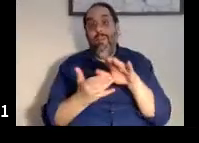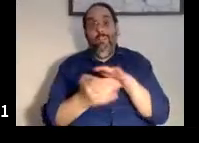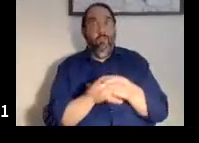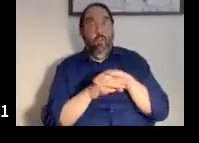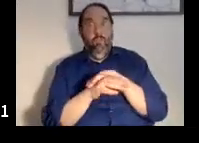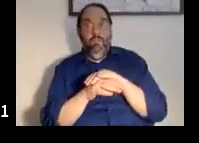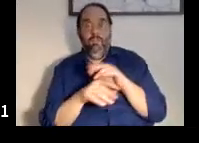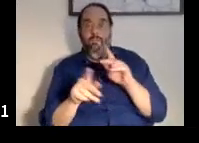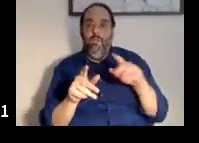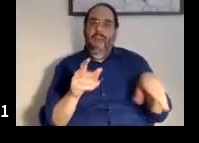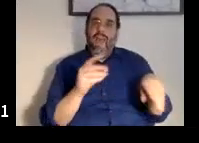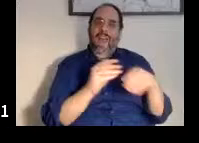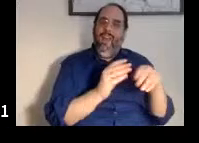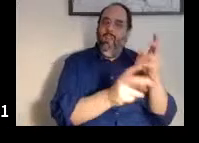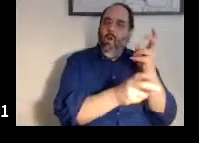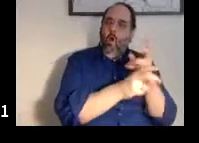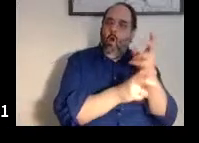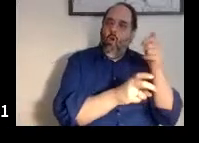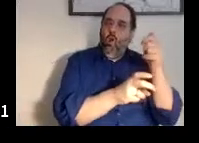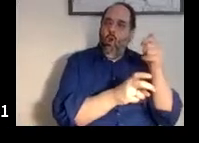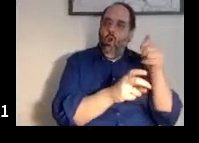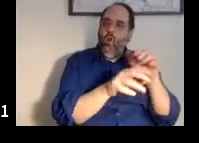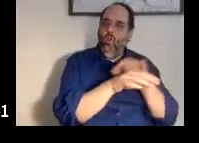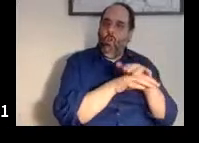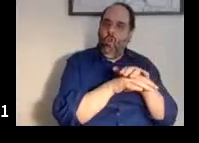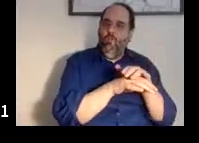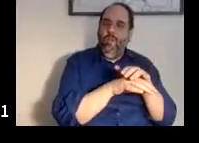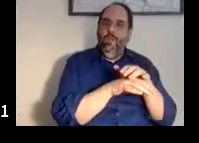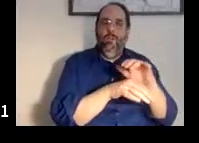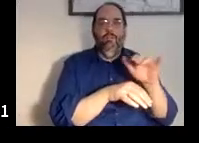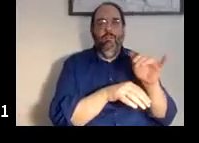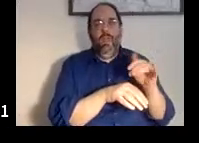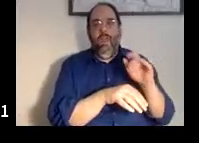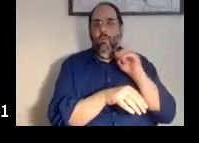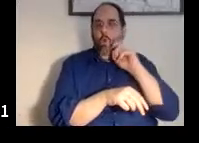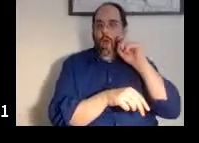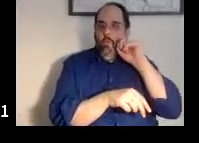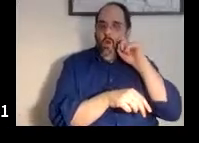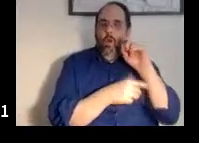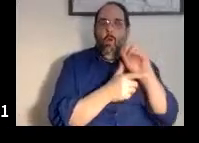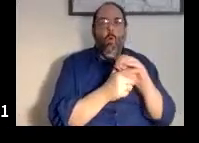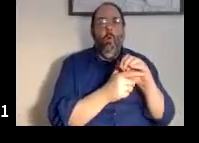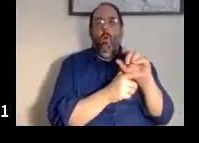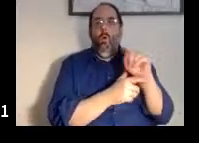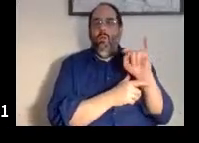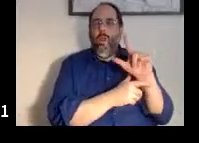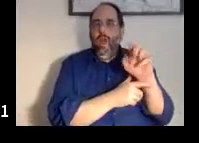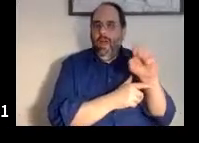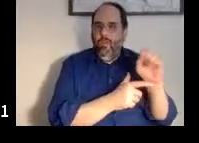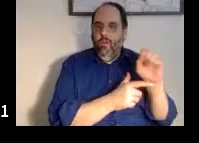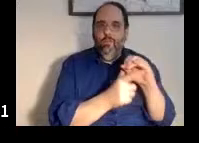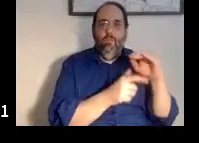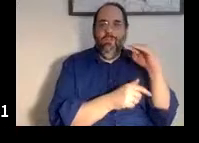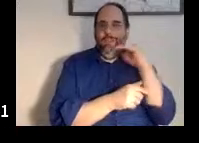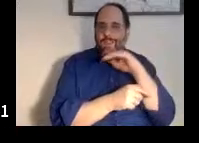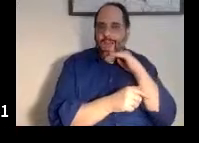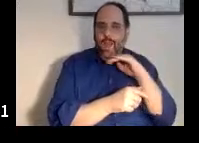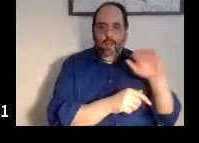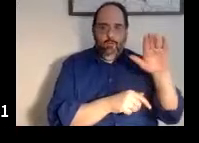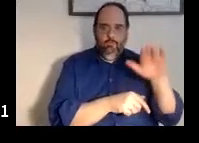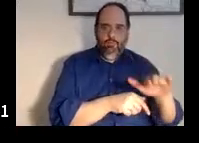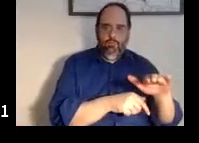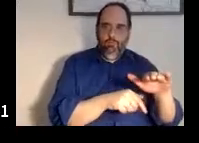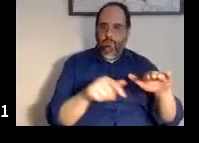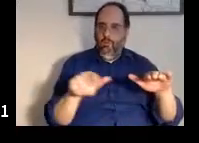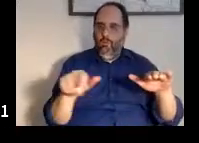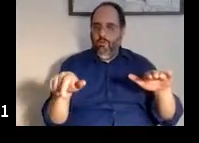people start putting in the harder surfaces or the unitary rubbers or the tiles or the synthetic surfaces to